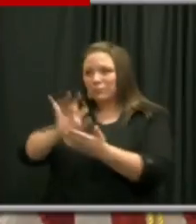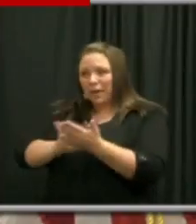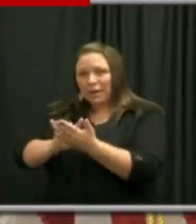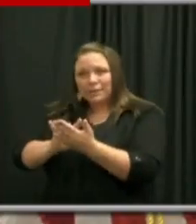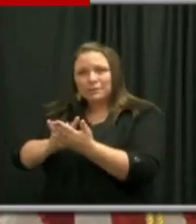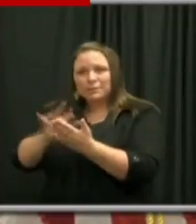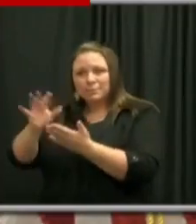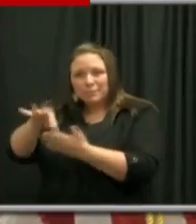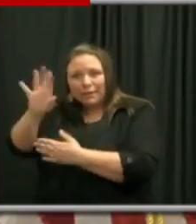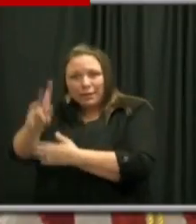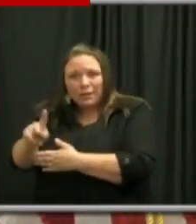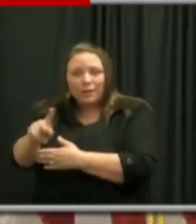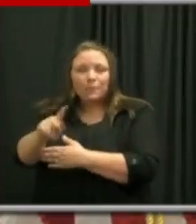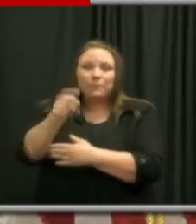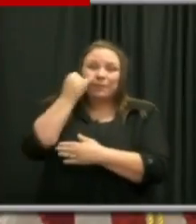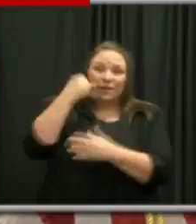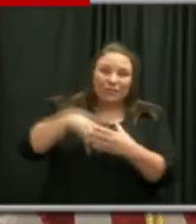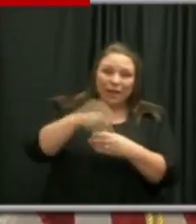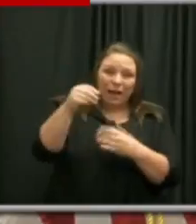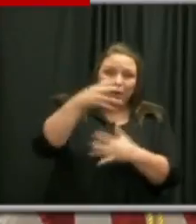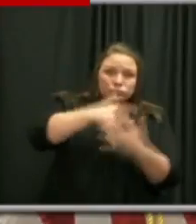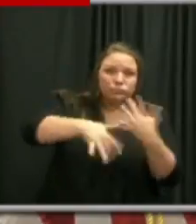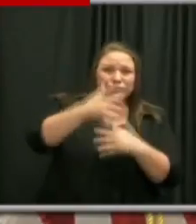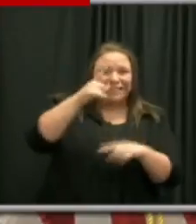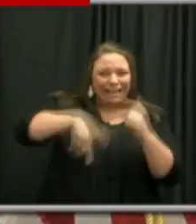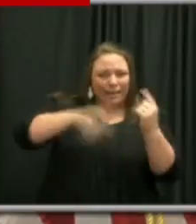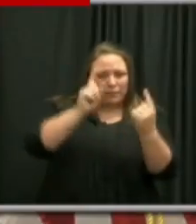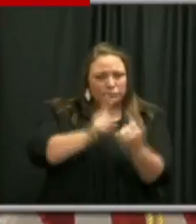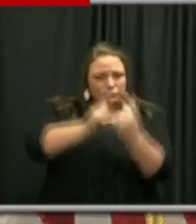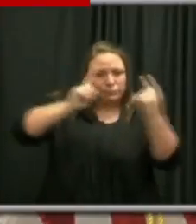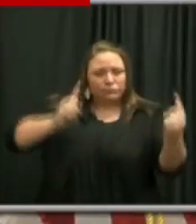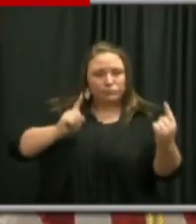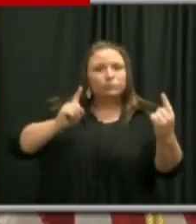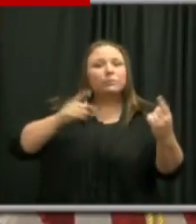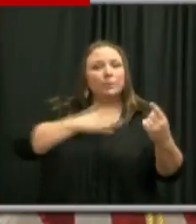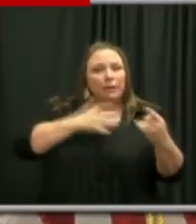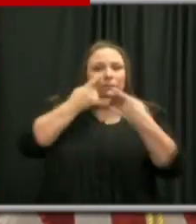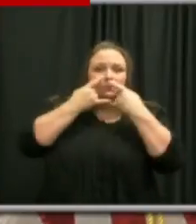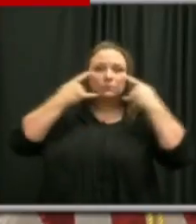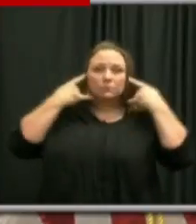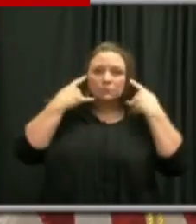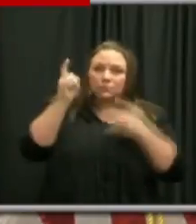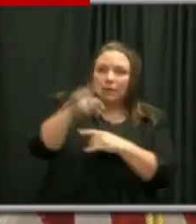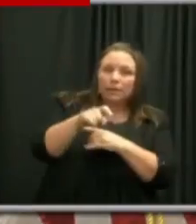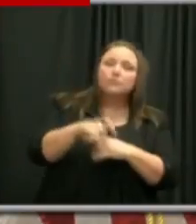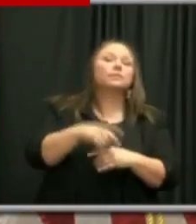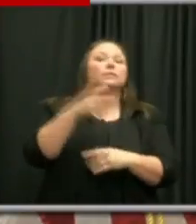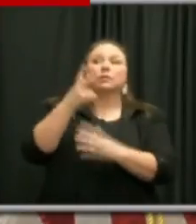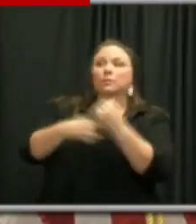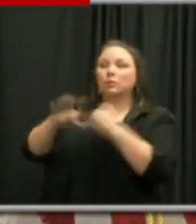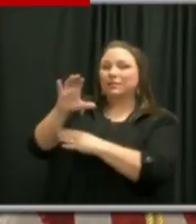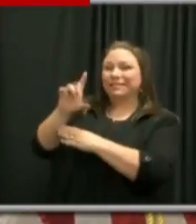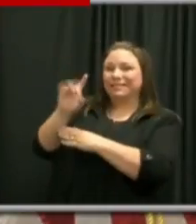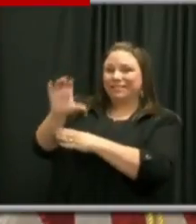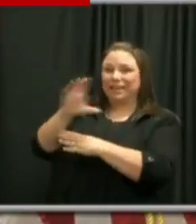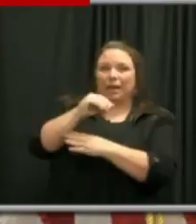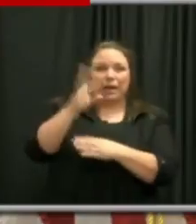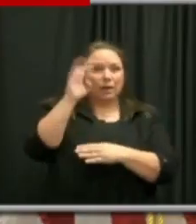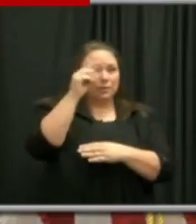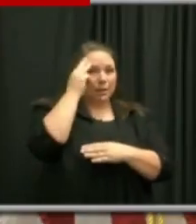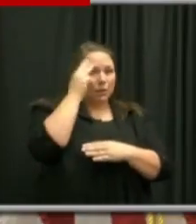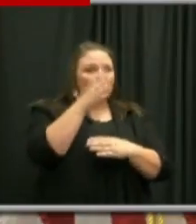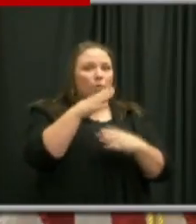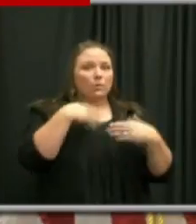whenever you're out in public and not able to safely social distance, as both the CDC and the Metro Public Health